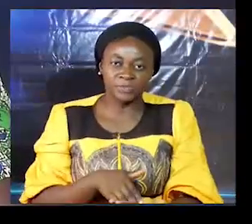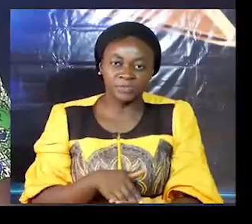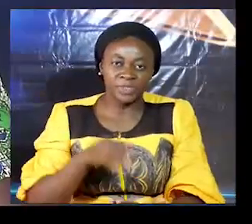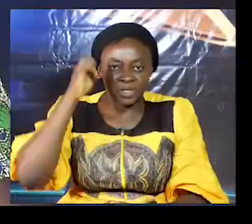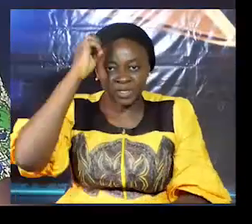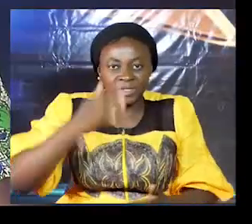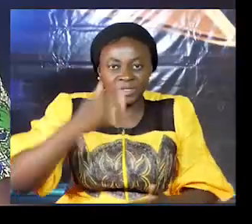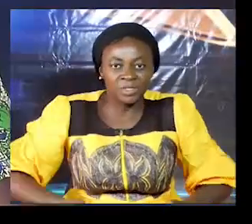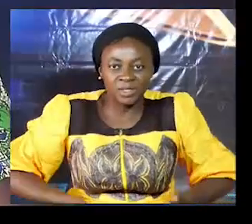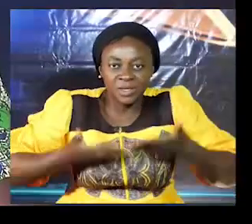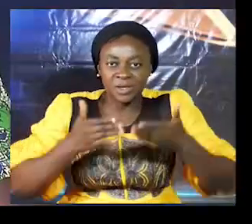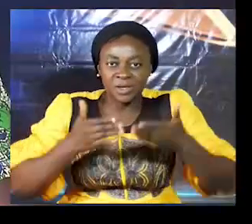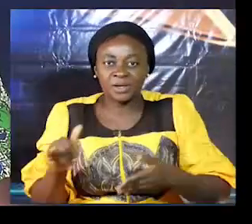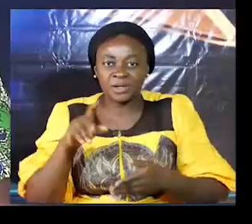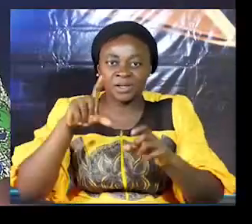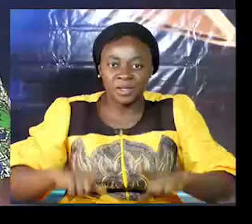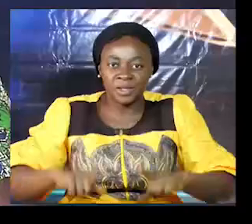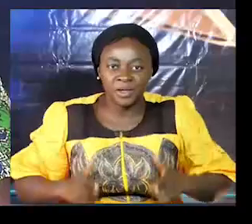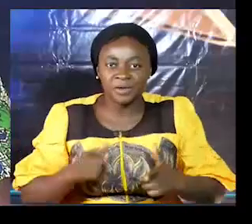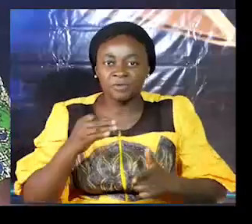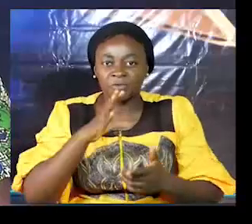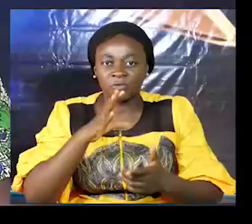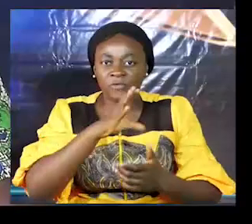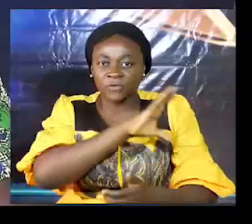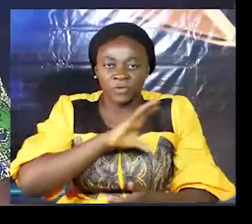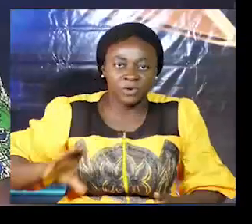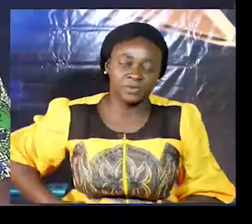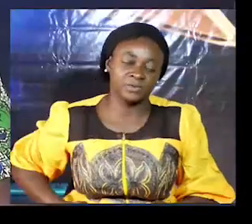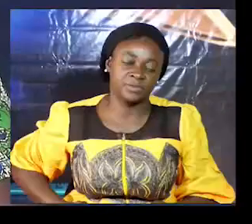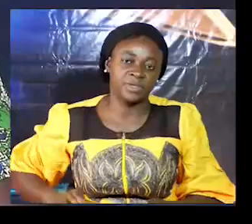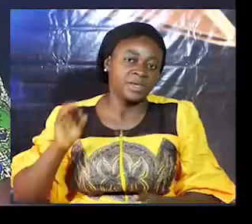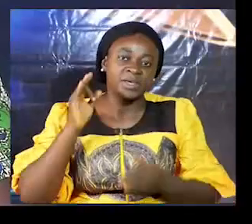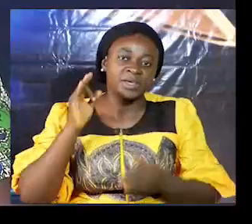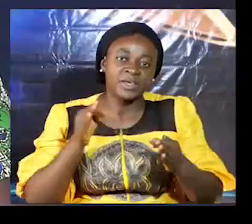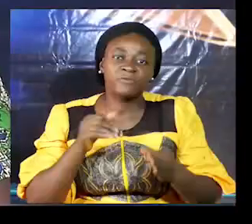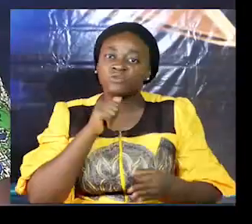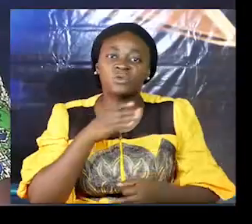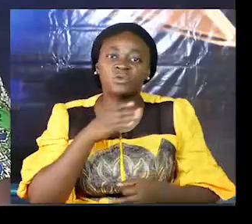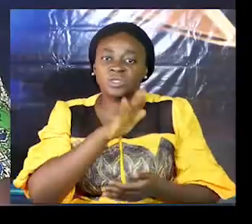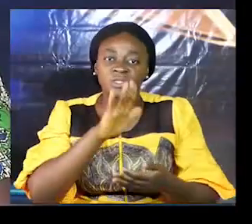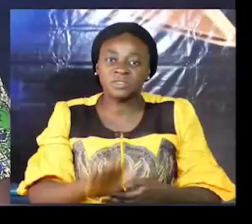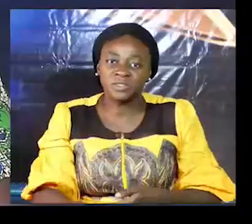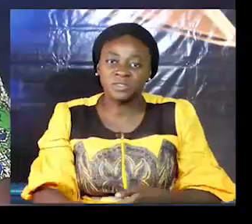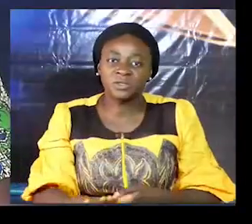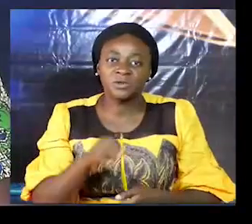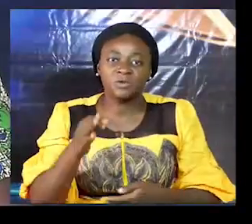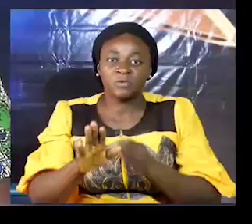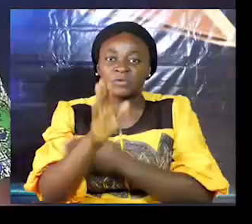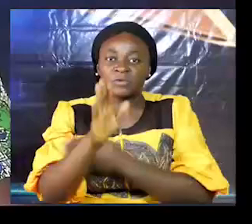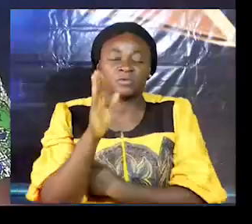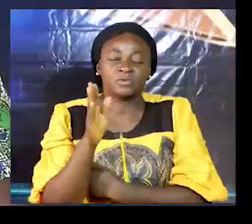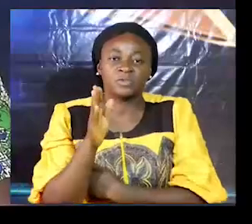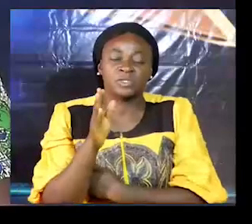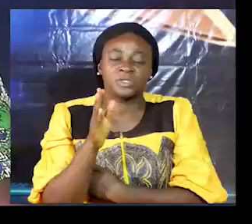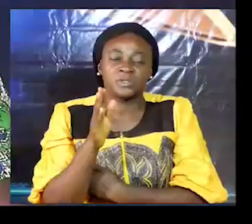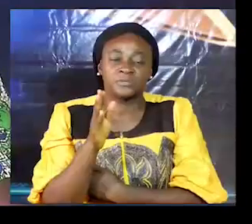of God, don't even pray about it. The counsel of God is that he cannot be the will of God for your marriage. She